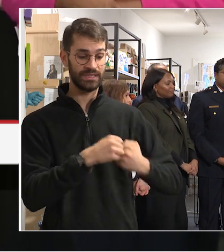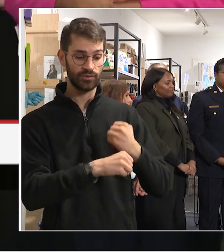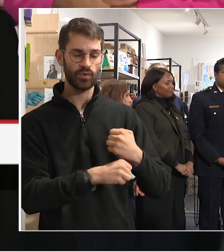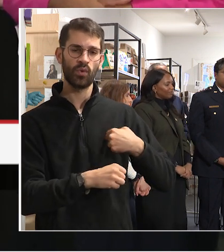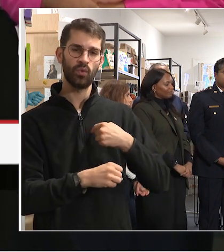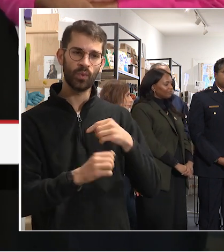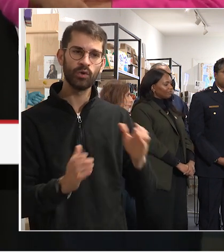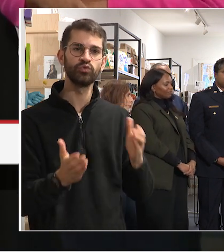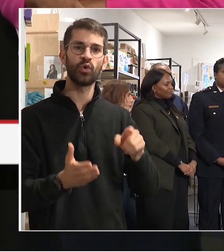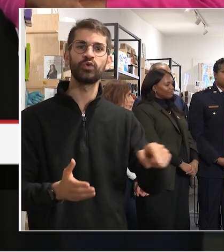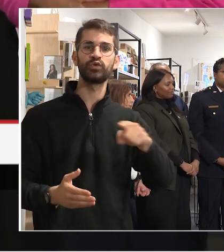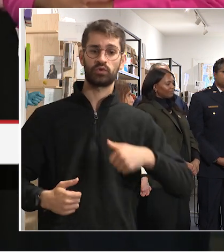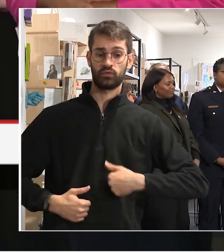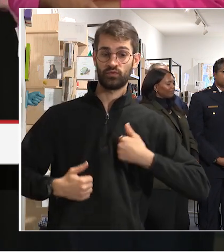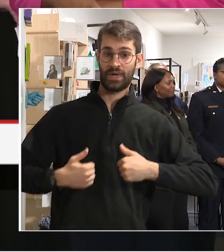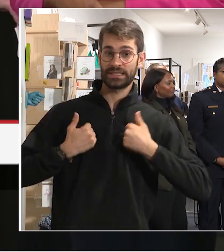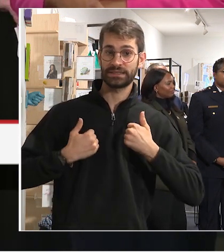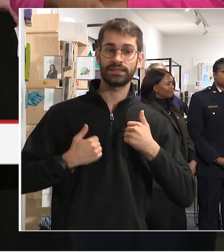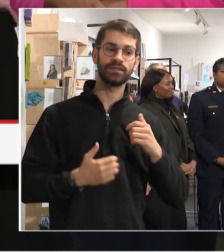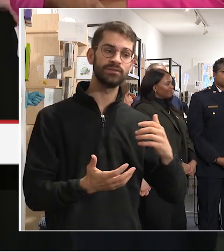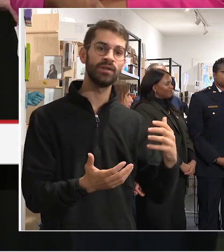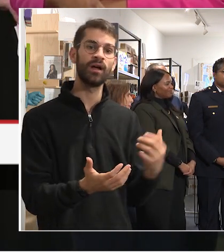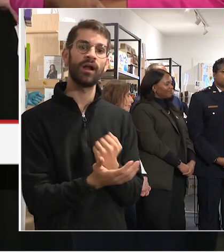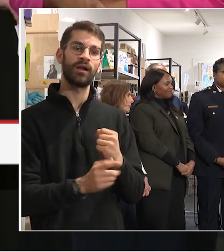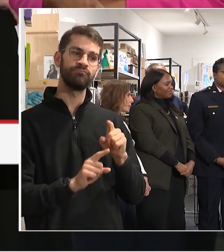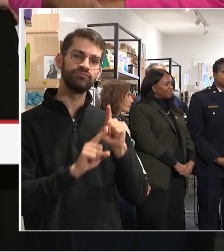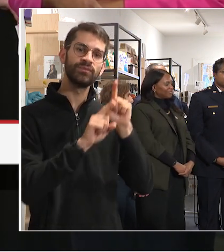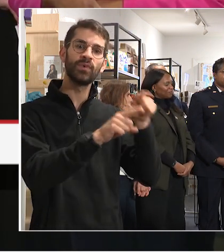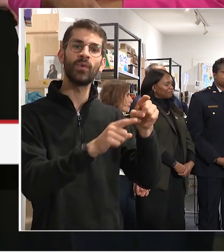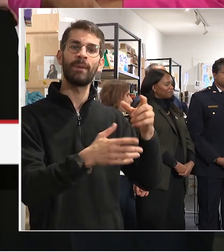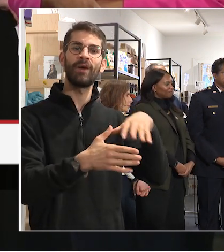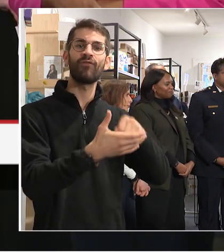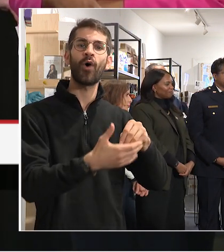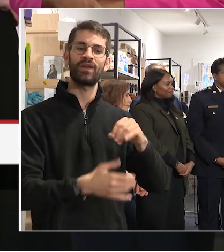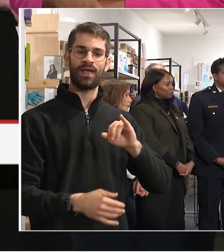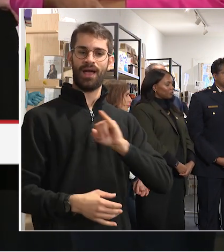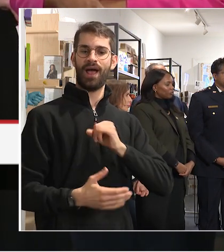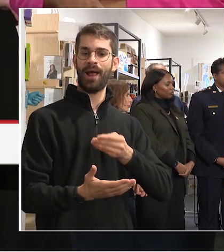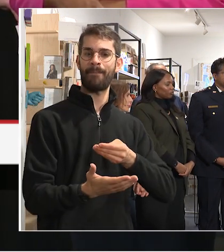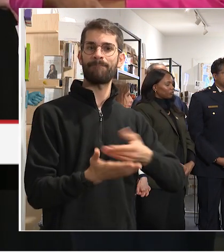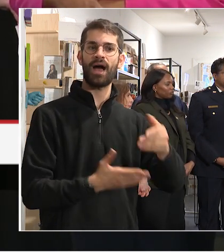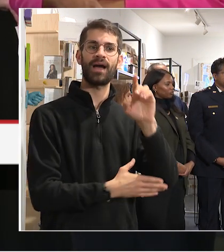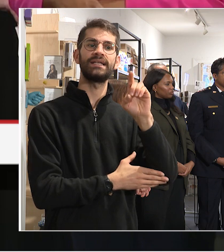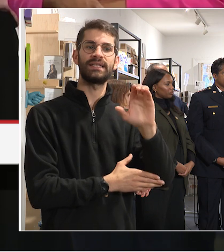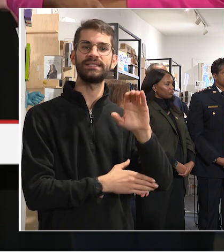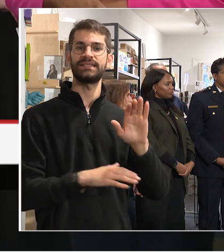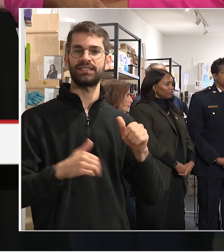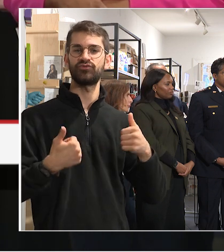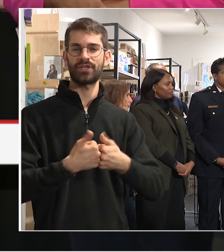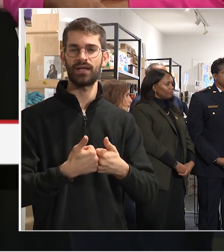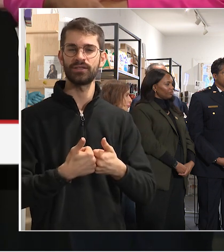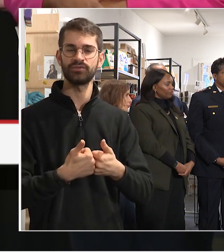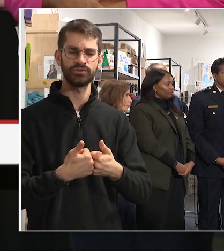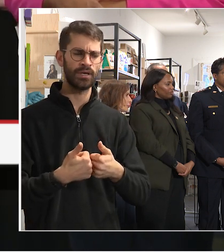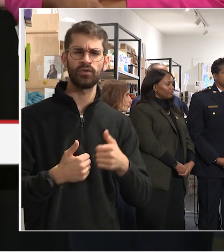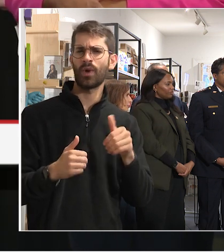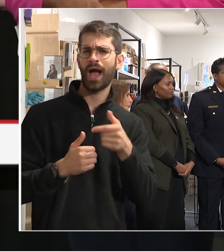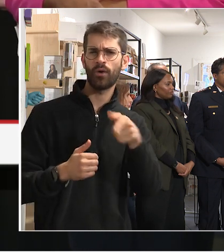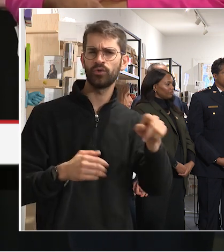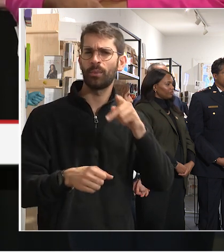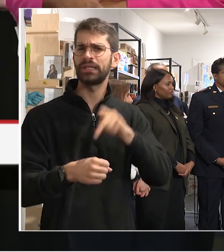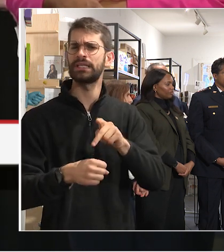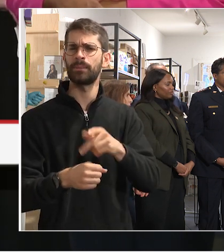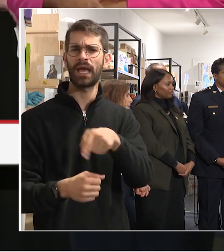encouraging residents to take part in the I Buy DC Challenge campaign. Participating is very easy. When you shop